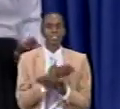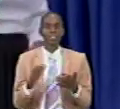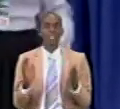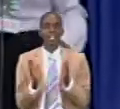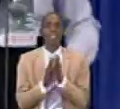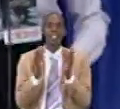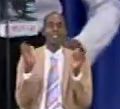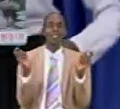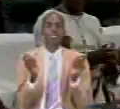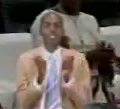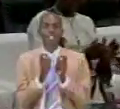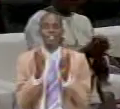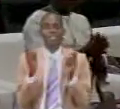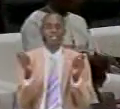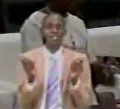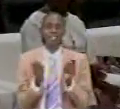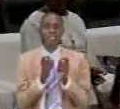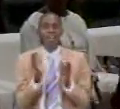Hallelujah